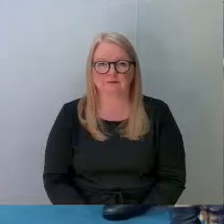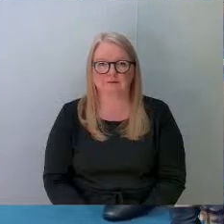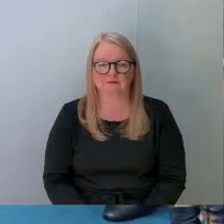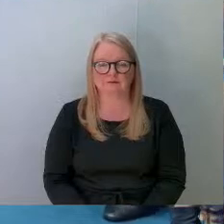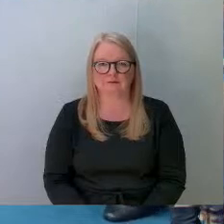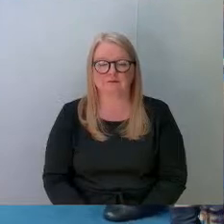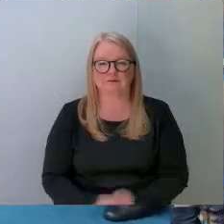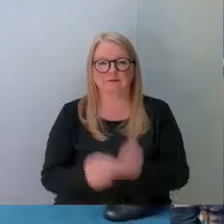Neve Stenhouse.